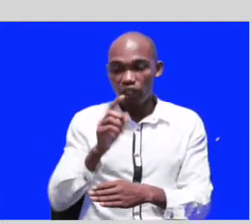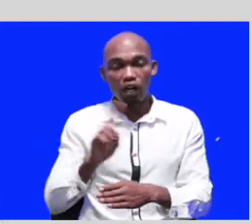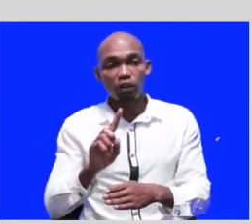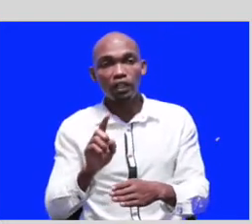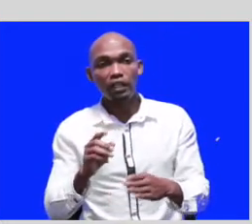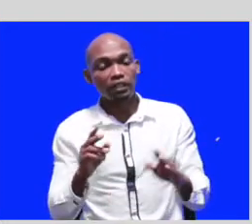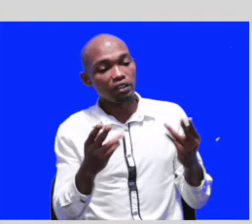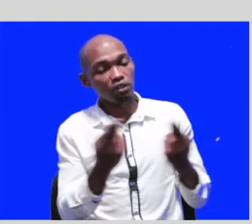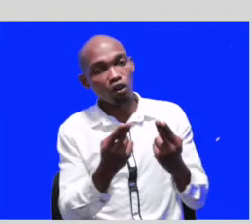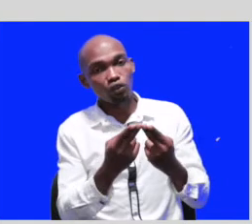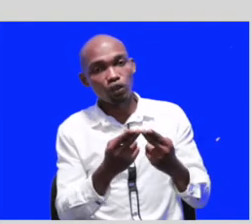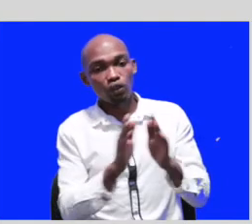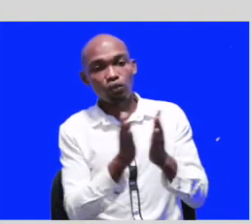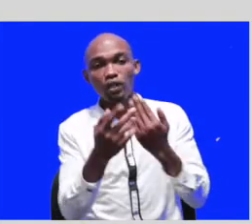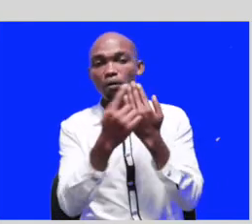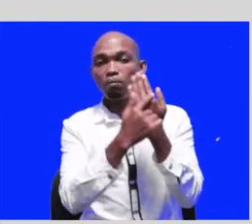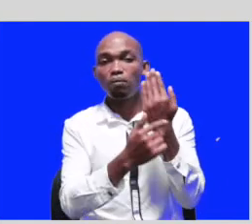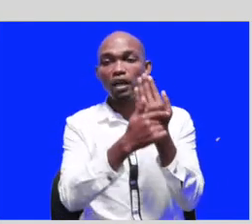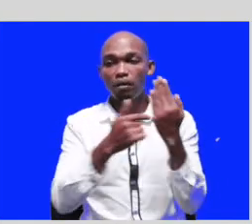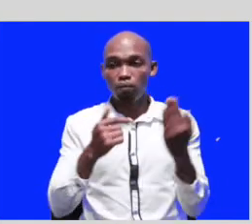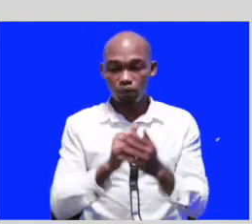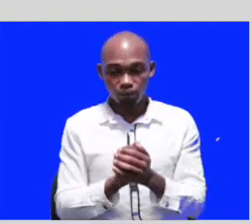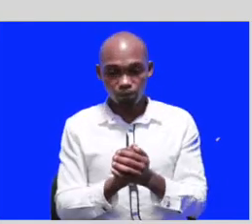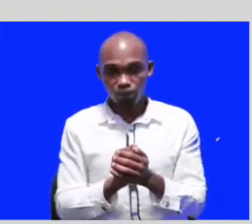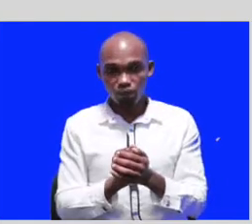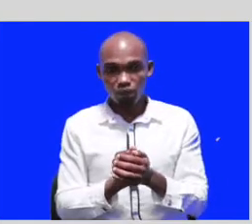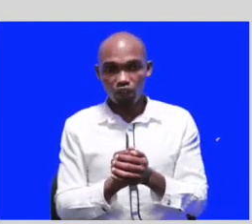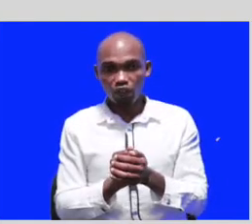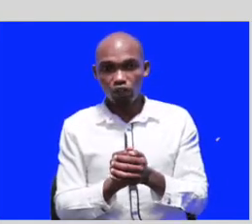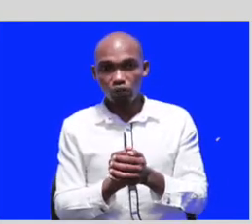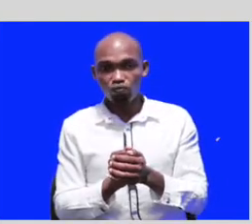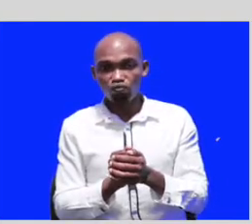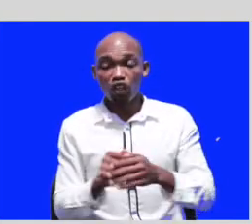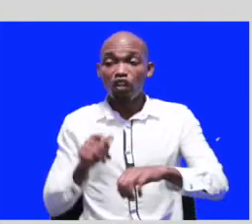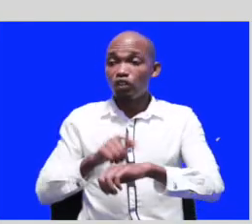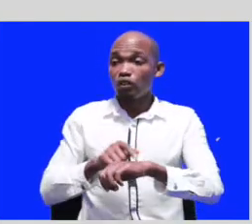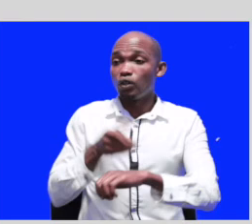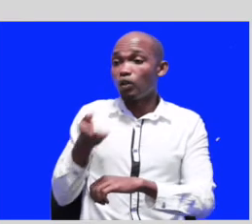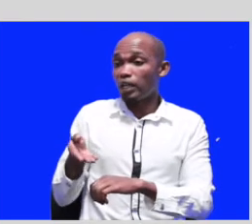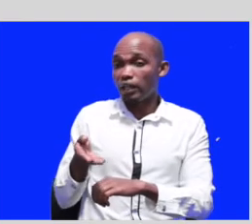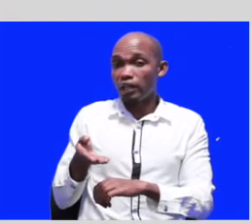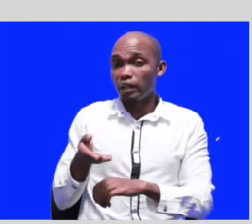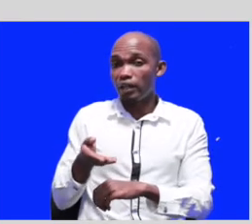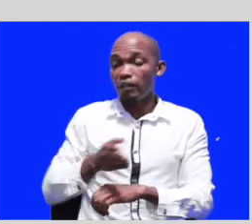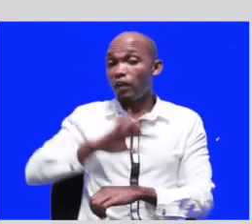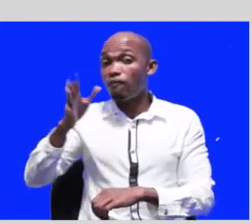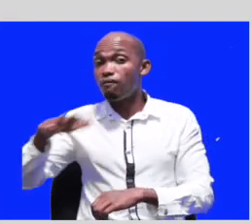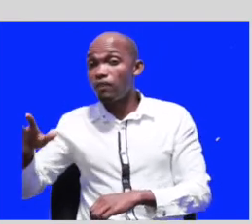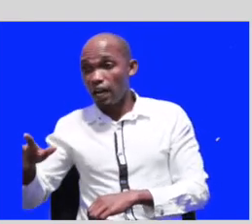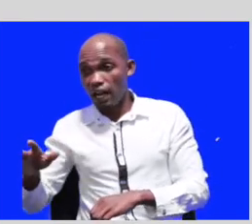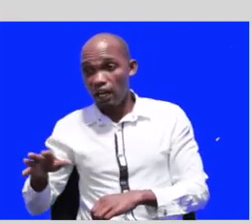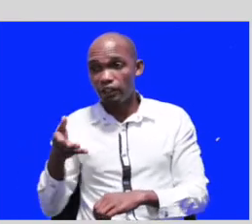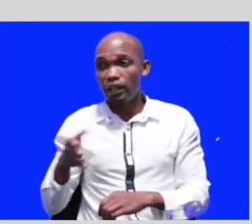Holy Bible. During the floods, the earth's surface was deformed and many creatures were killed and